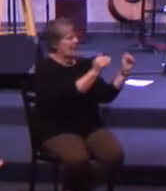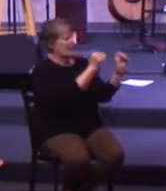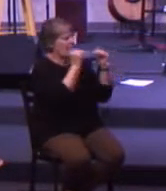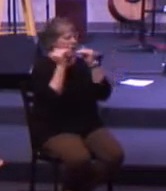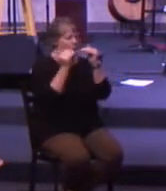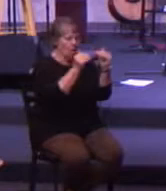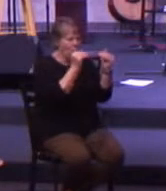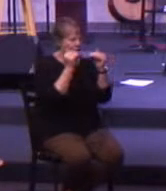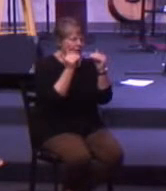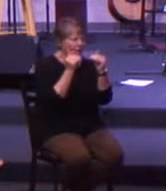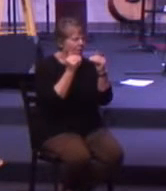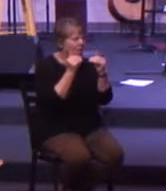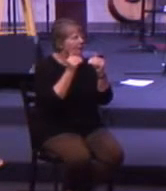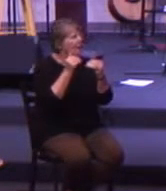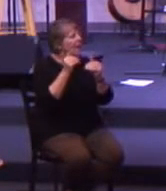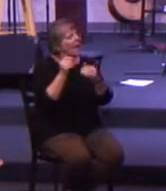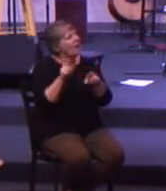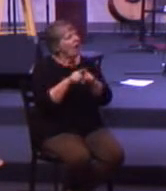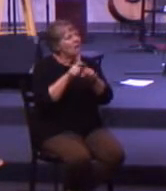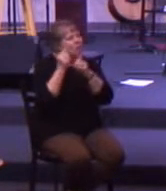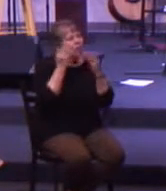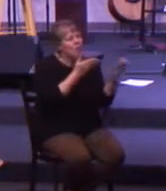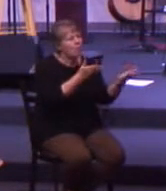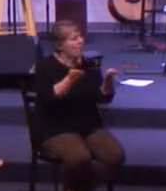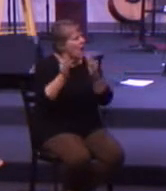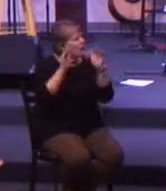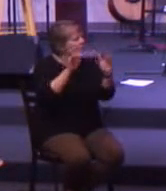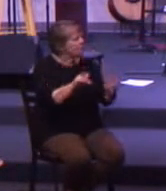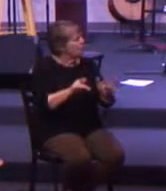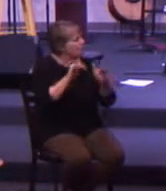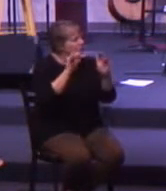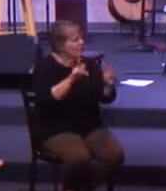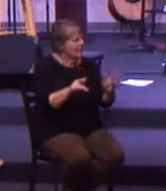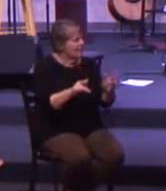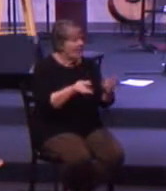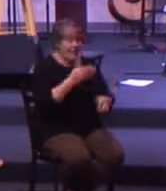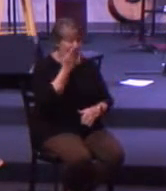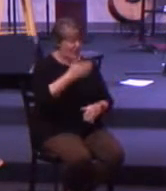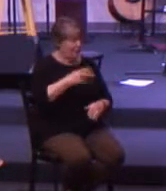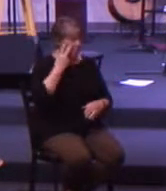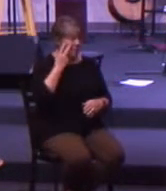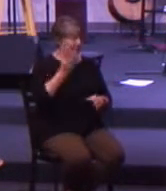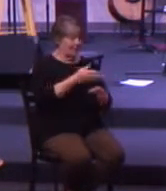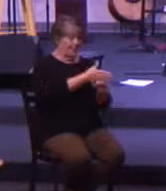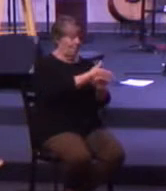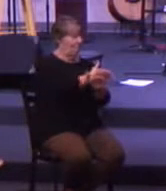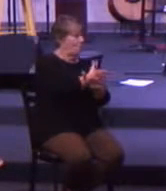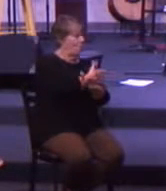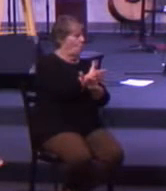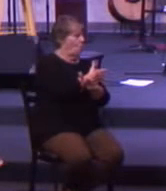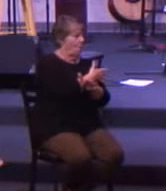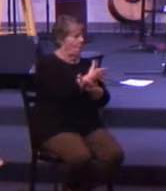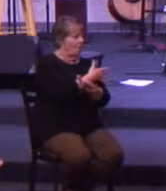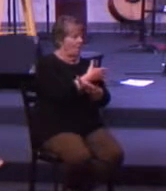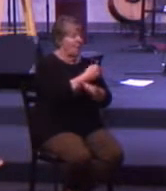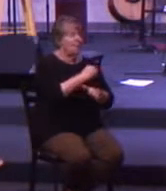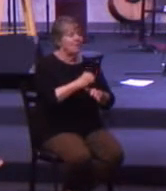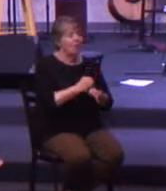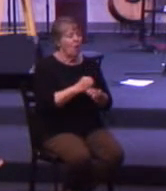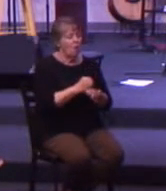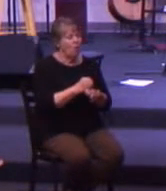which has probably never been seen enacted by a God before. Okay, so we met the Egyptian